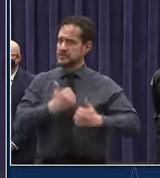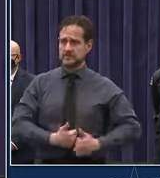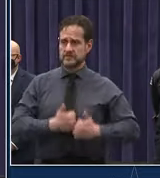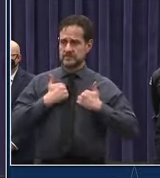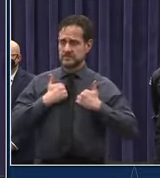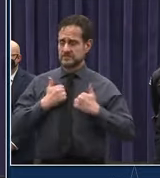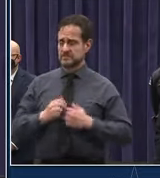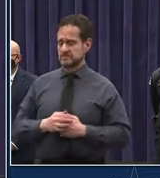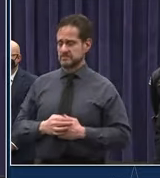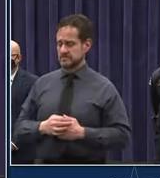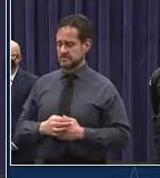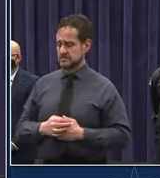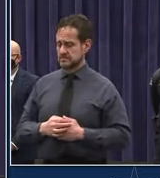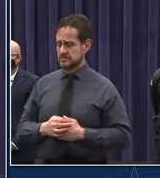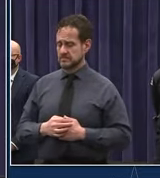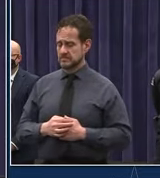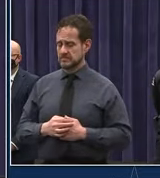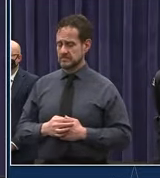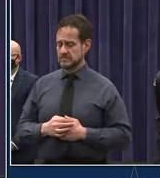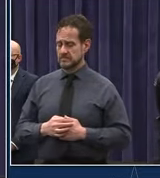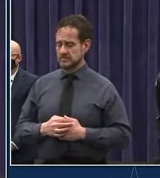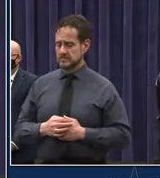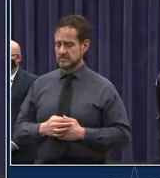hard for me to imagine